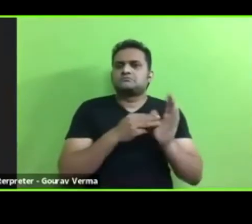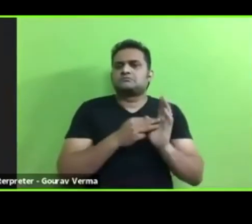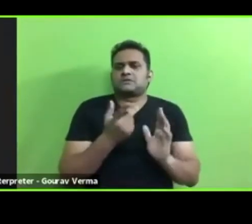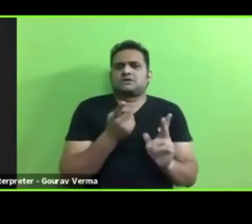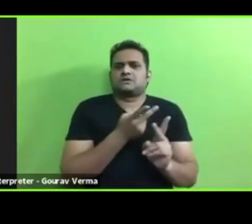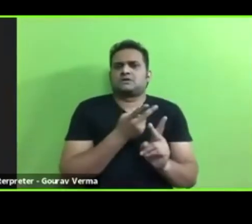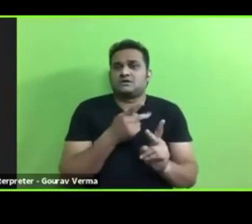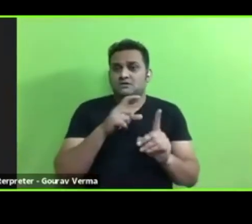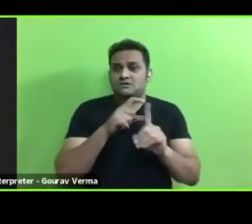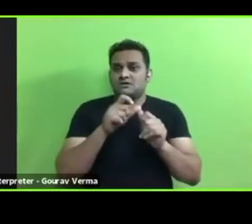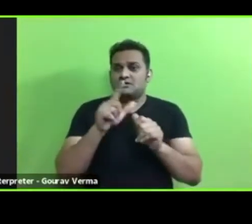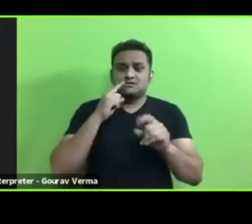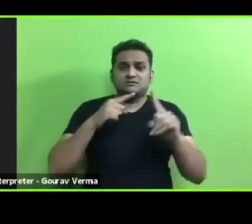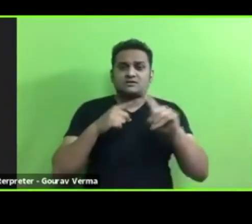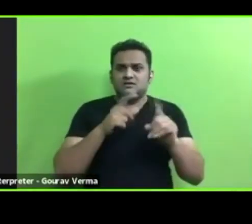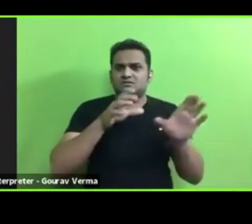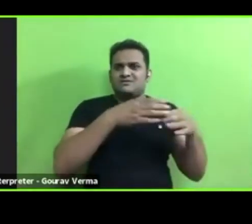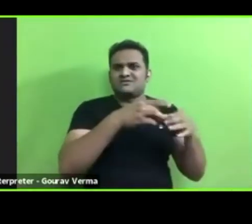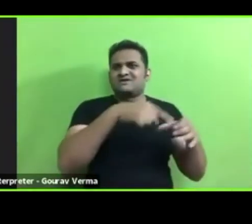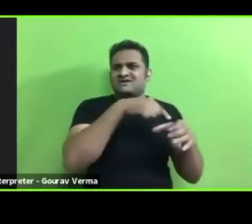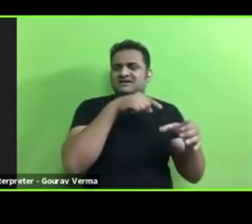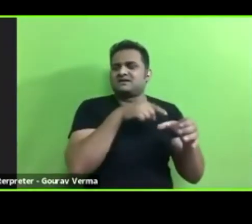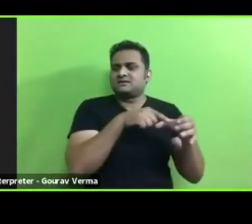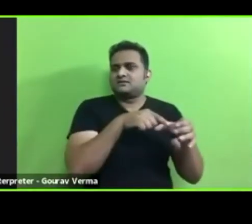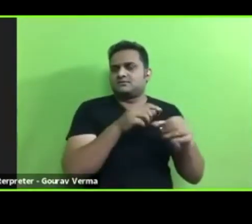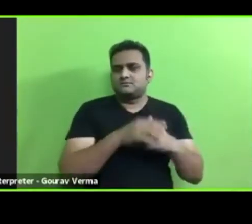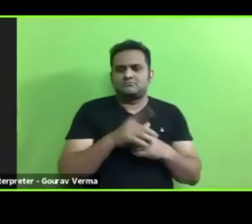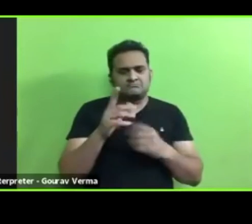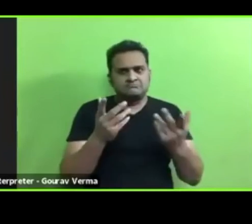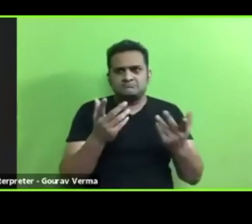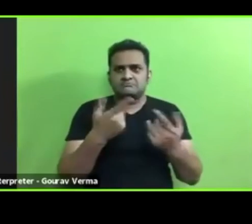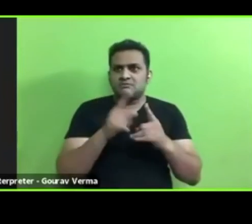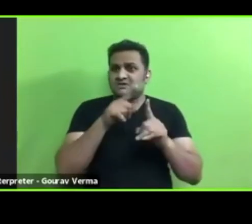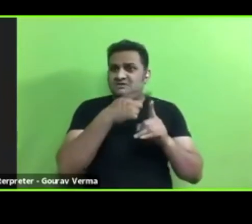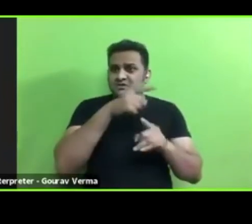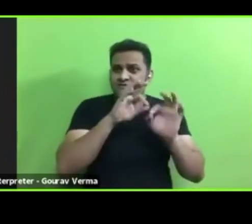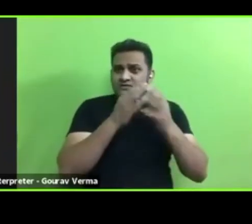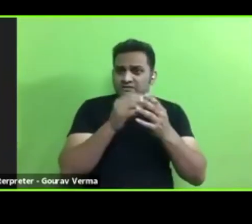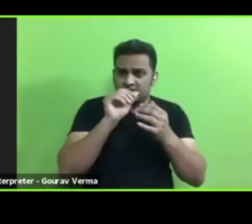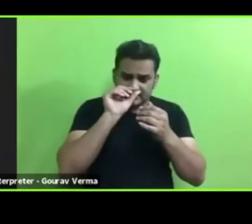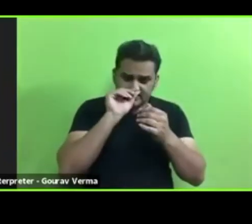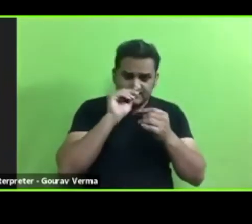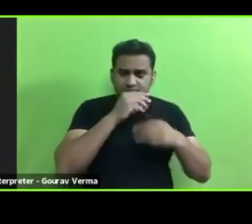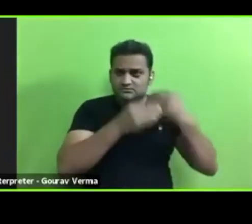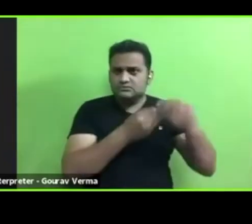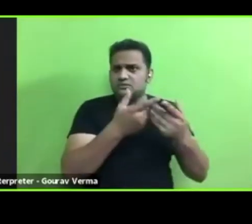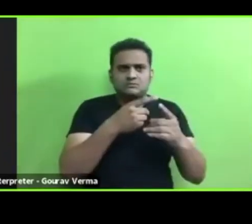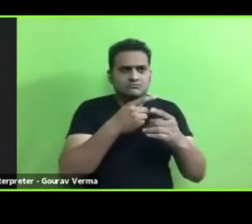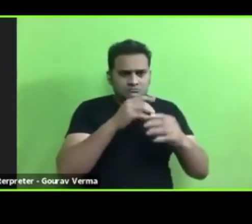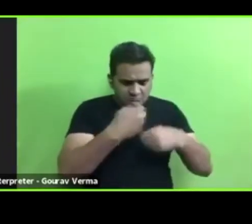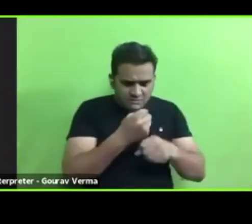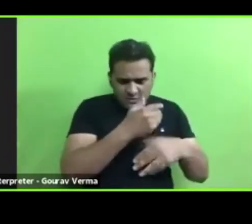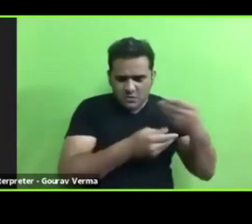the Dalit community that is doing it. But never is the families that have made the instrument being credited for the innovation